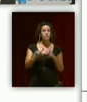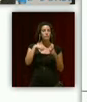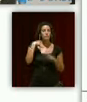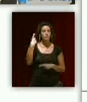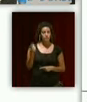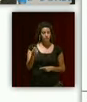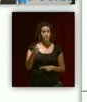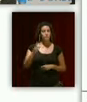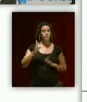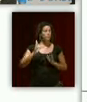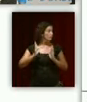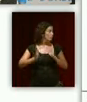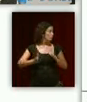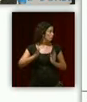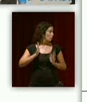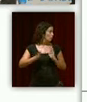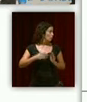engine, for example.